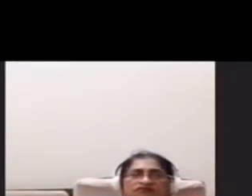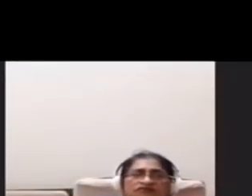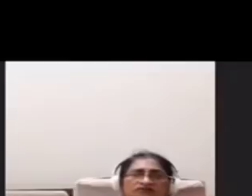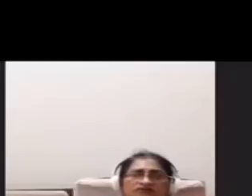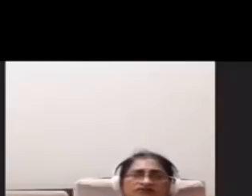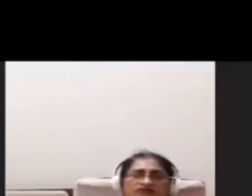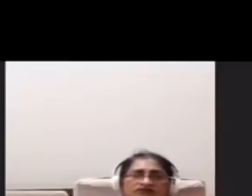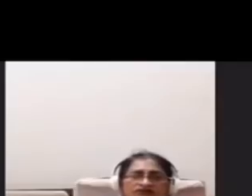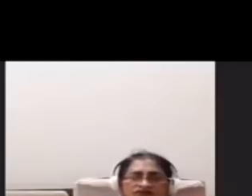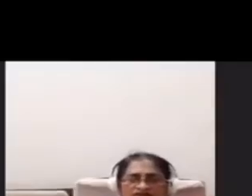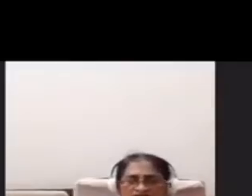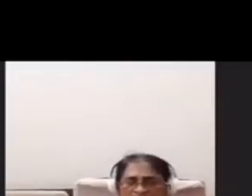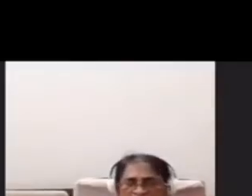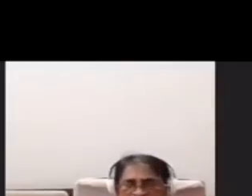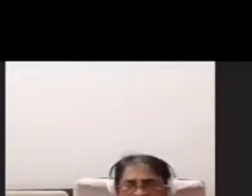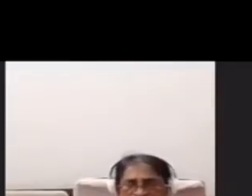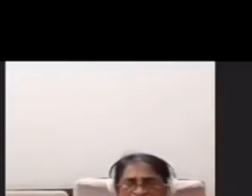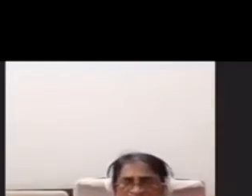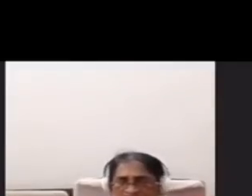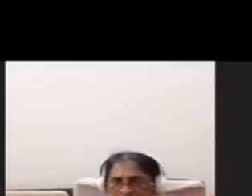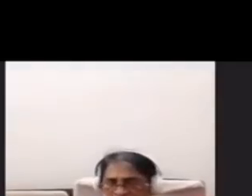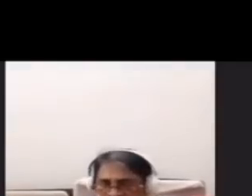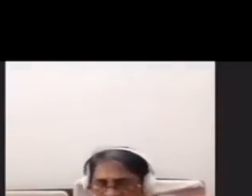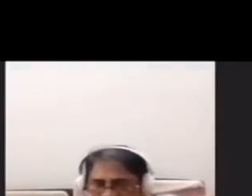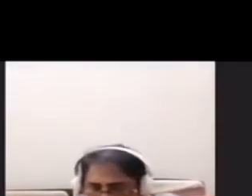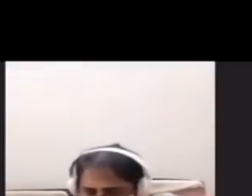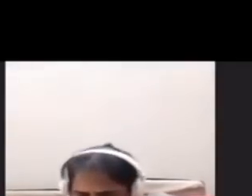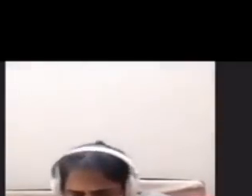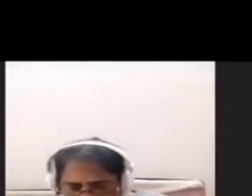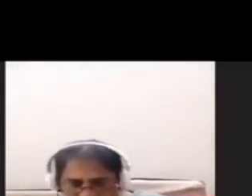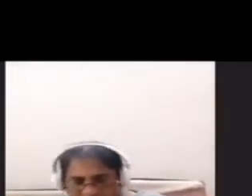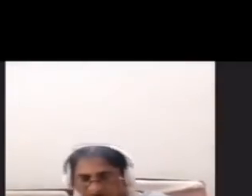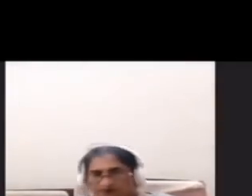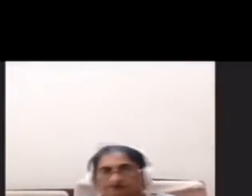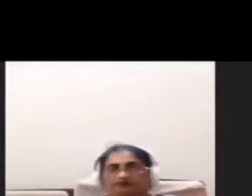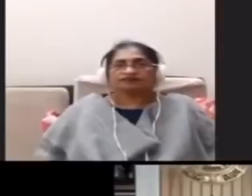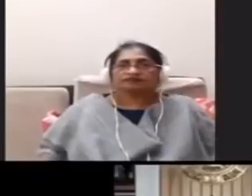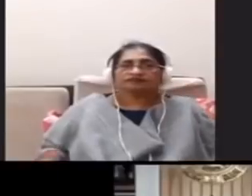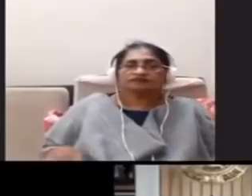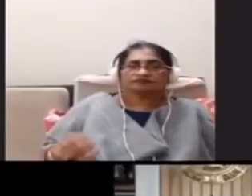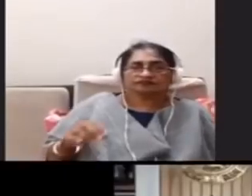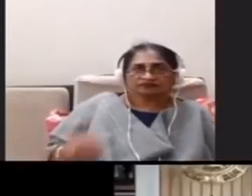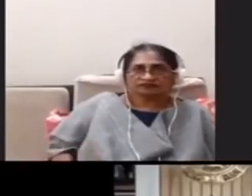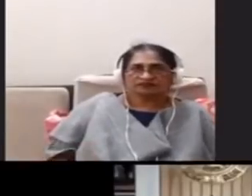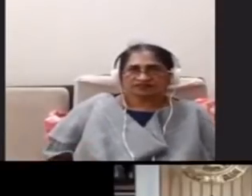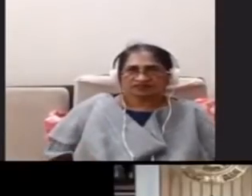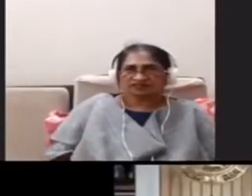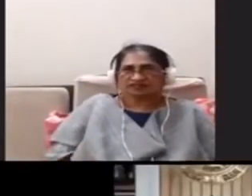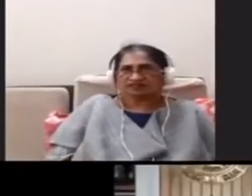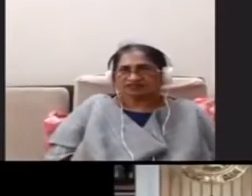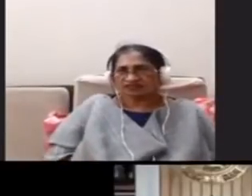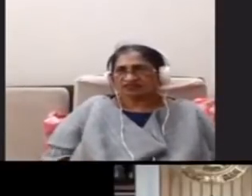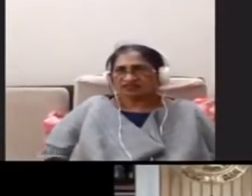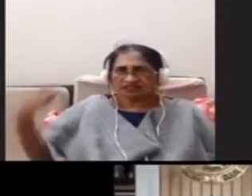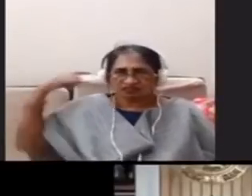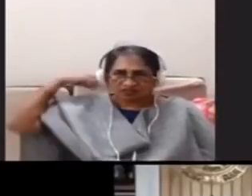United States as well as India, Ms. Kalaimamani Baladevi Chandrasekhar.